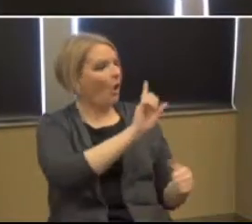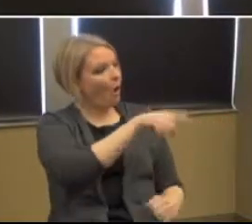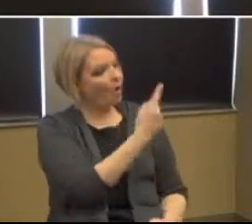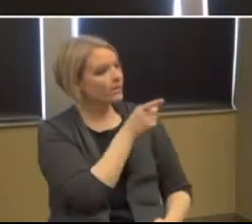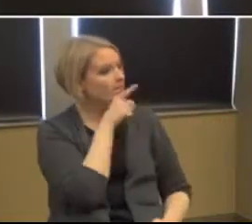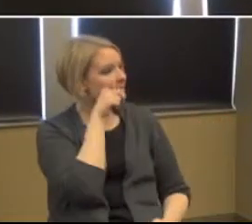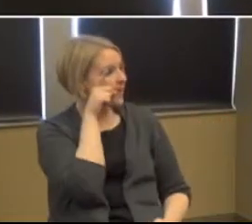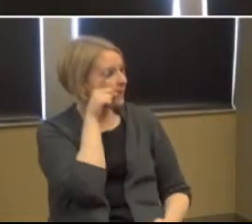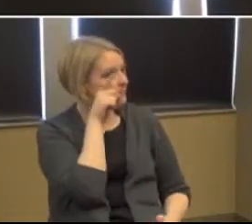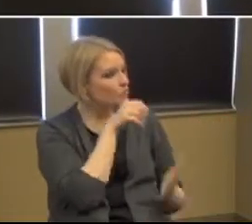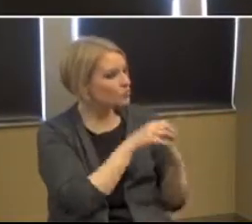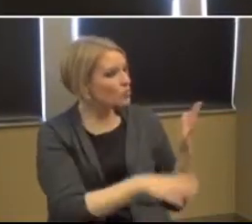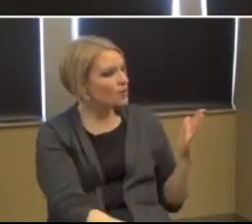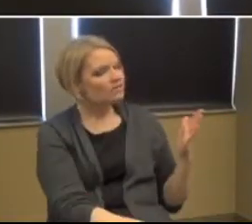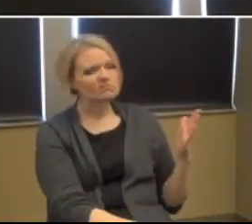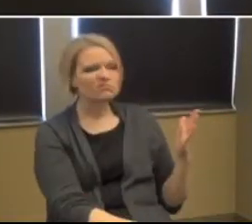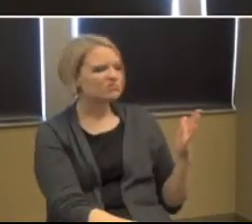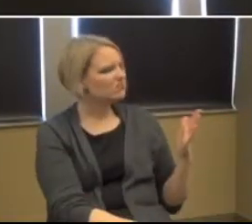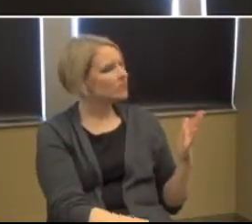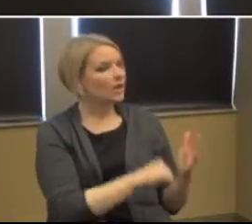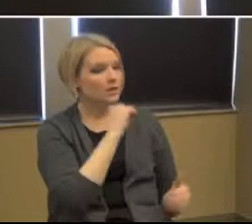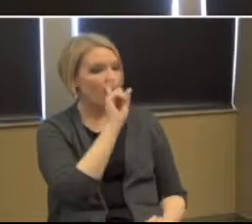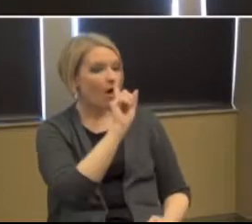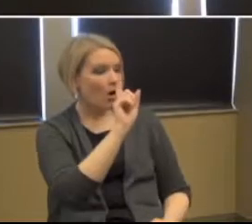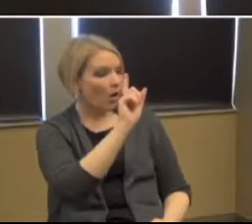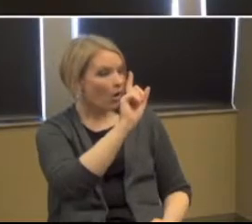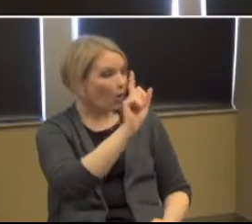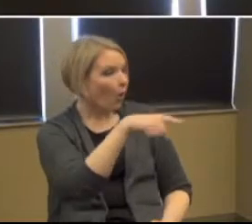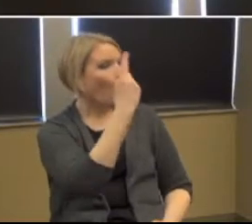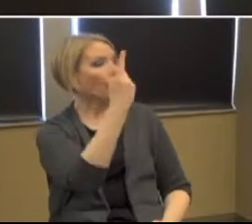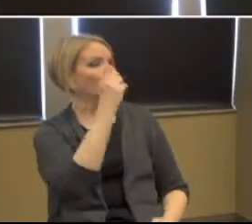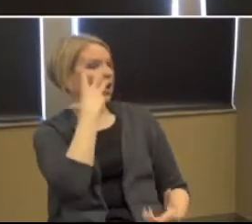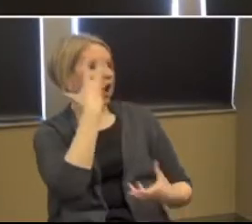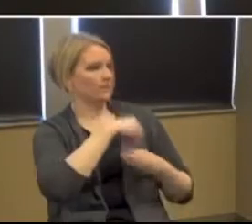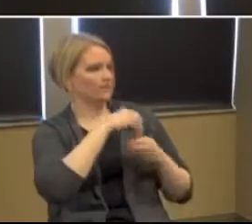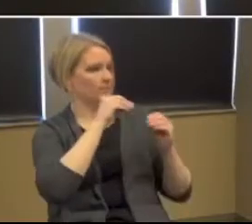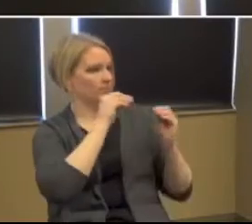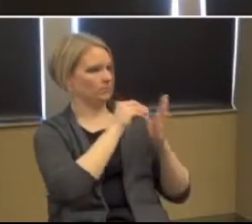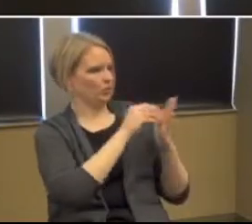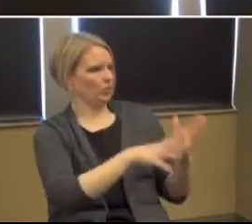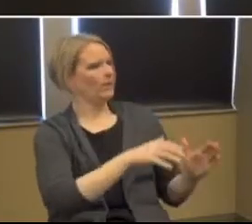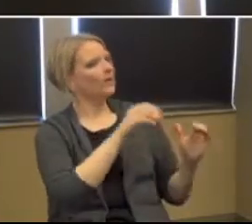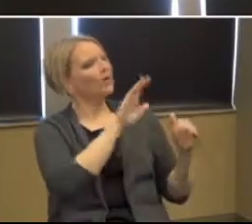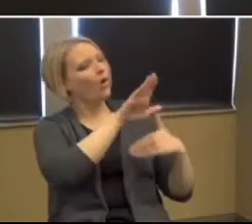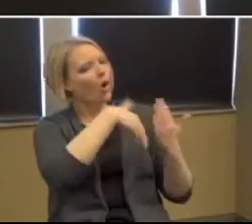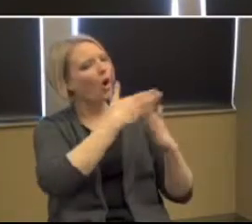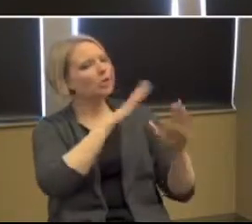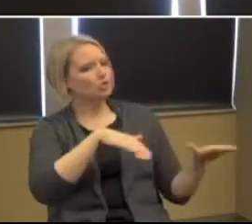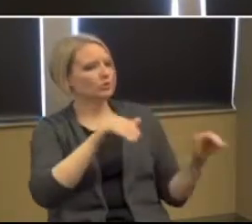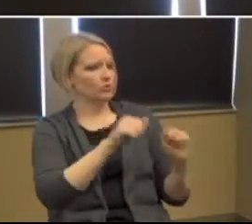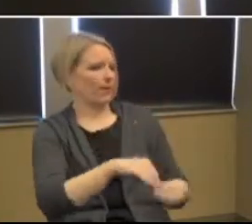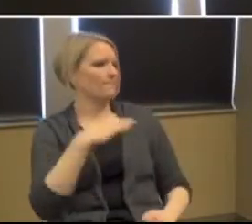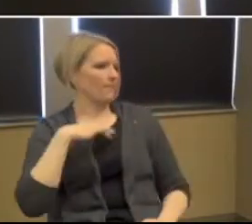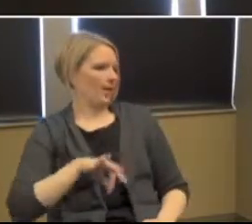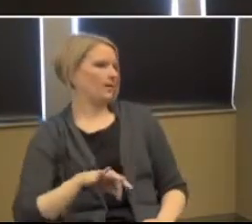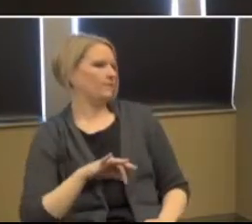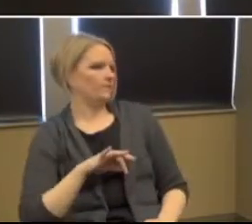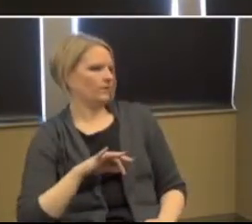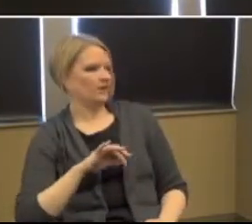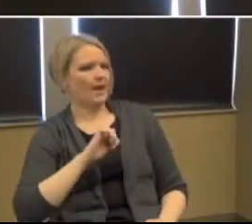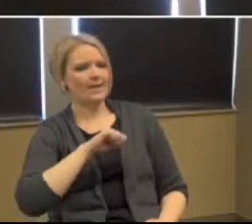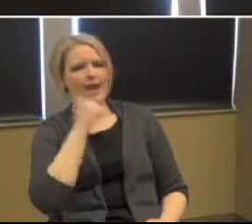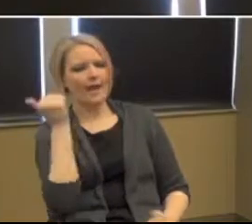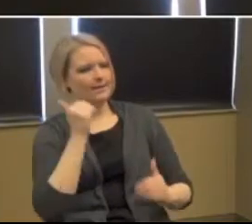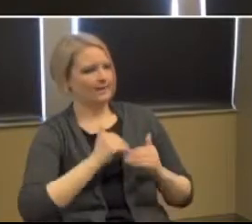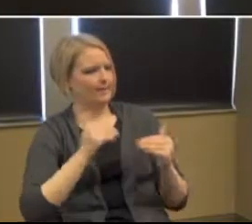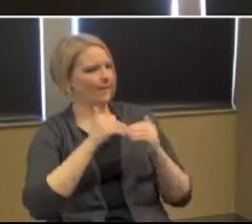has a hearing impairment. It's not necessarily only for a student with autism. It could benefit any child at any level. And so it's just